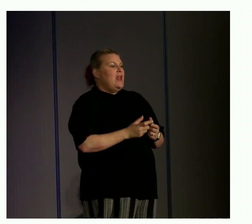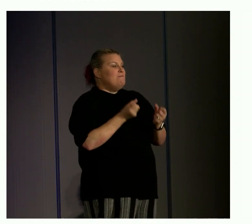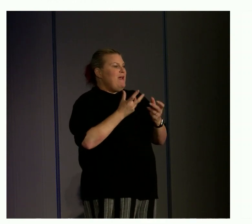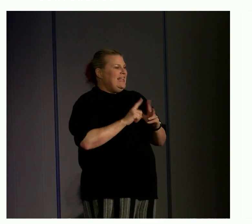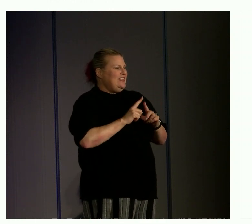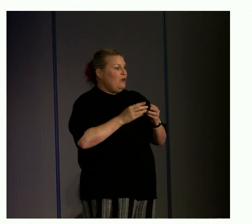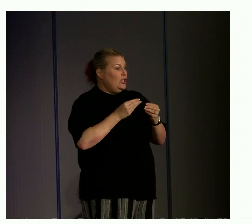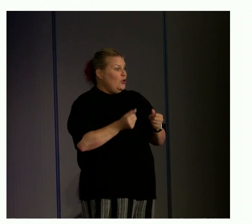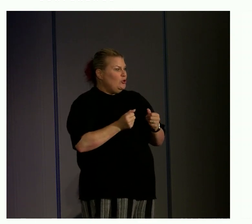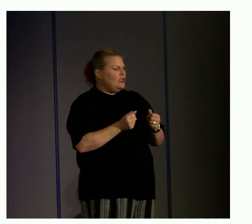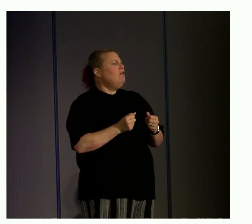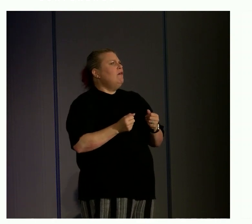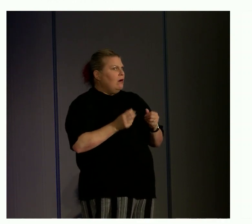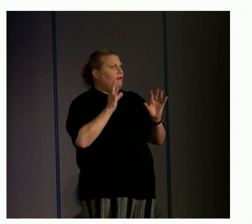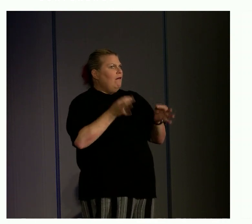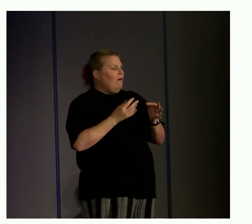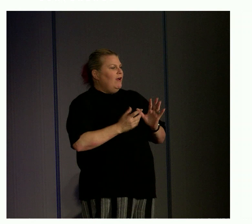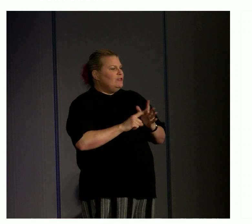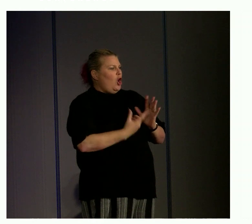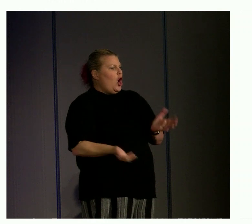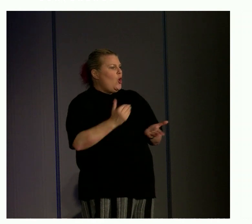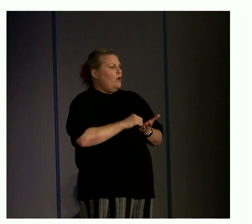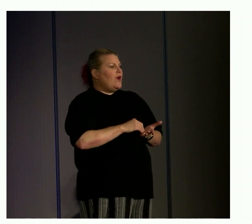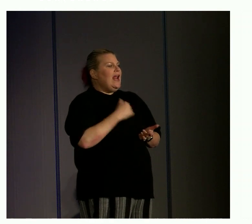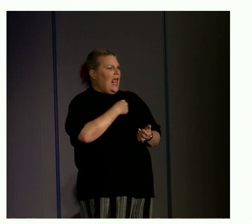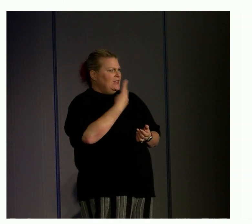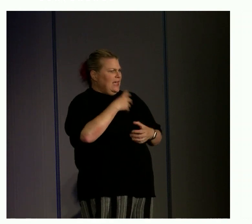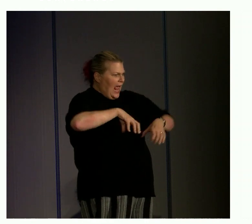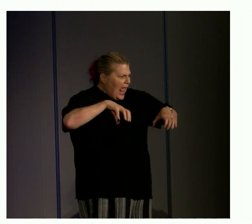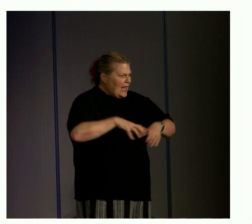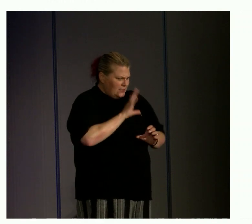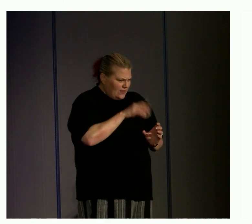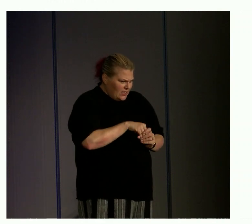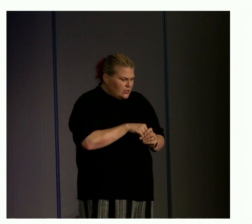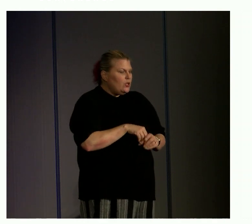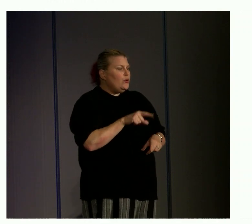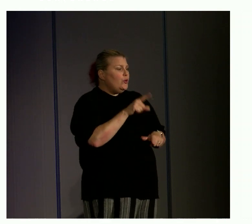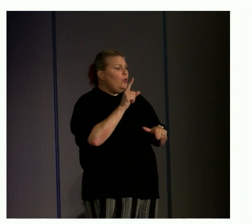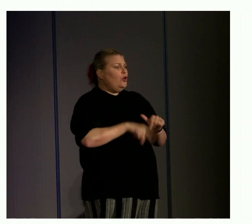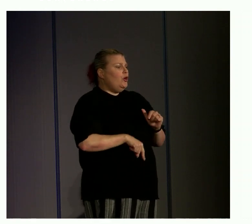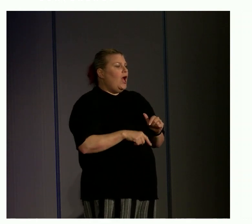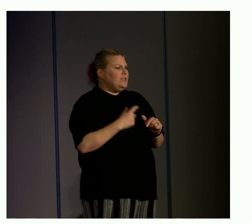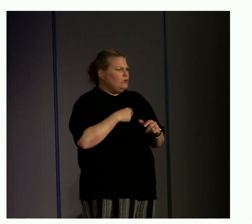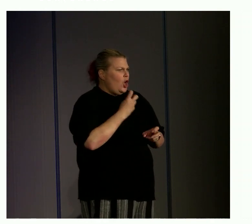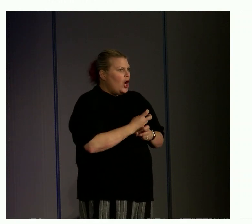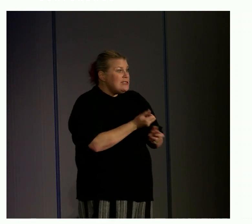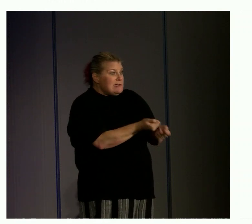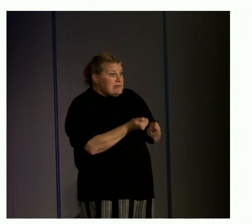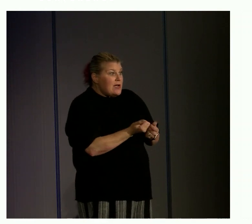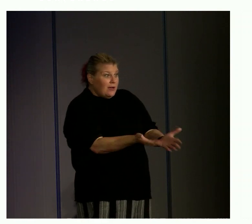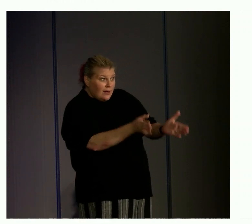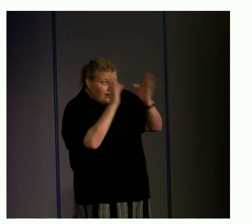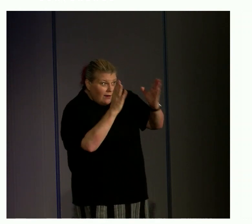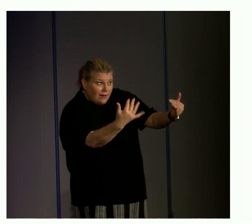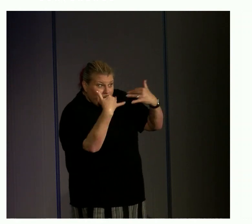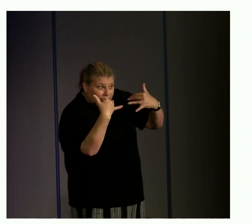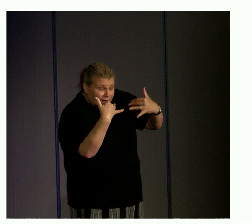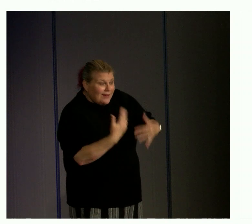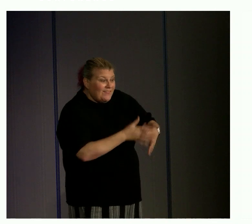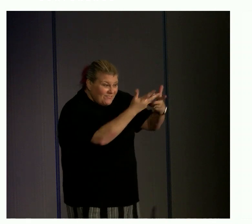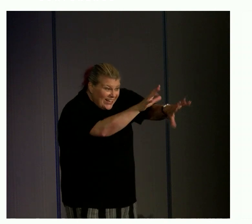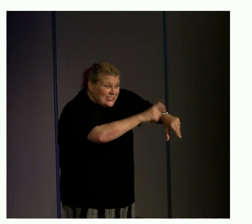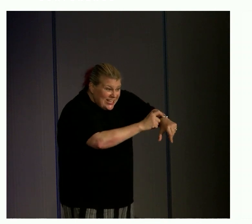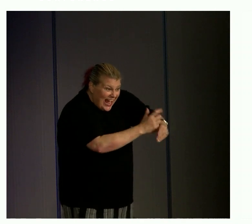over. And I think actively engaging. I can see that it was hard to have your attention back. And you'll see that's how we designed all